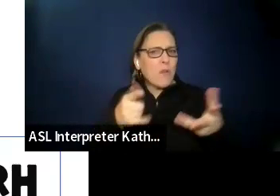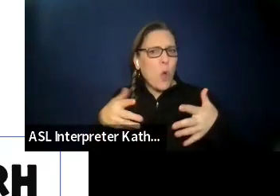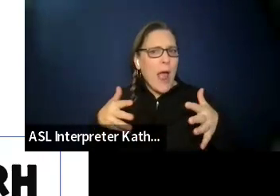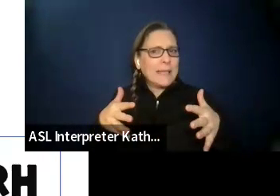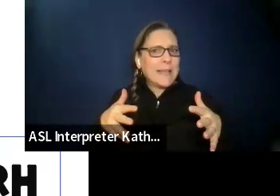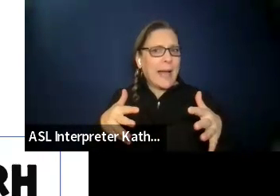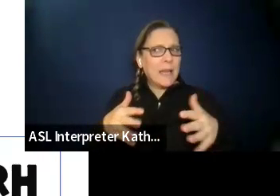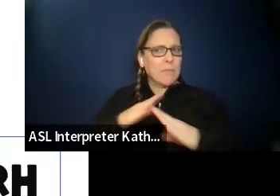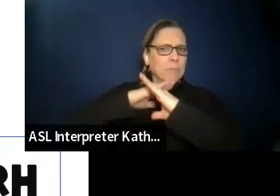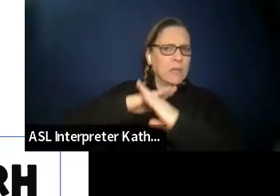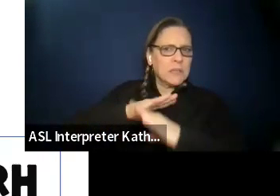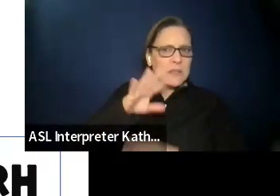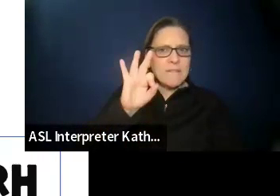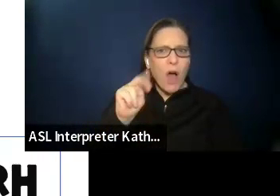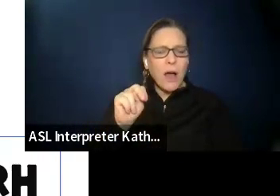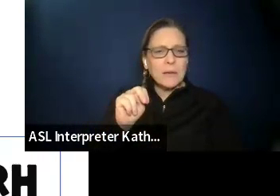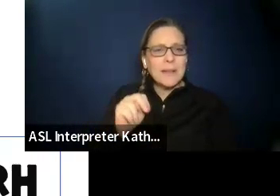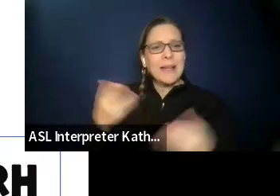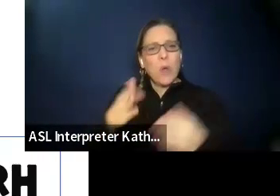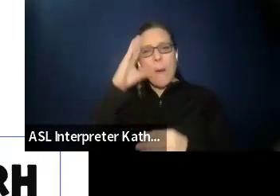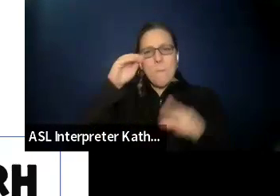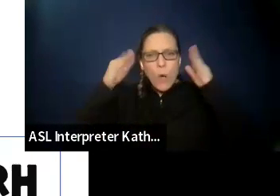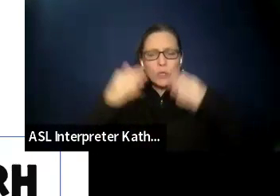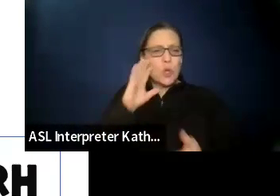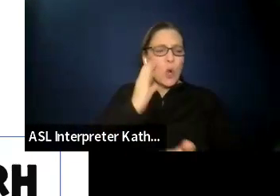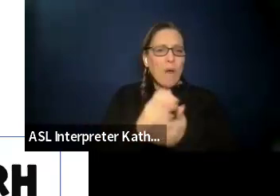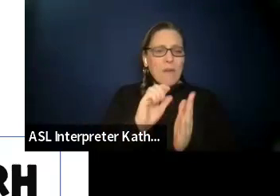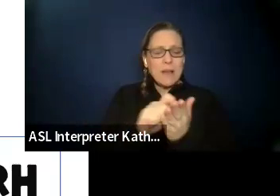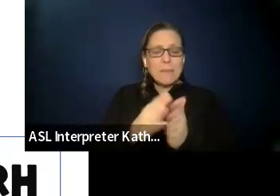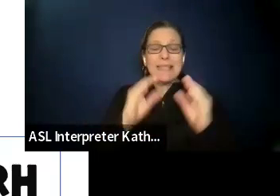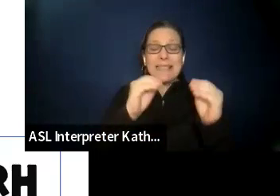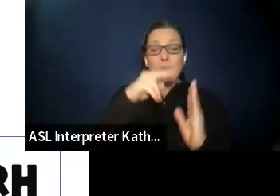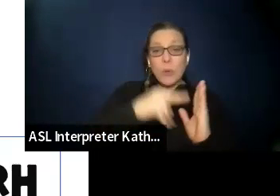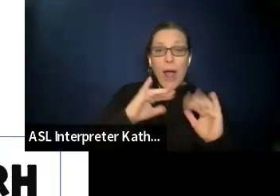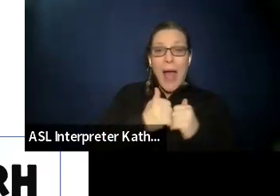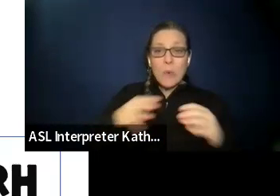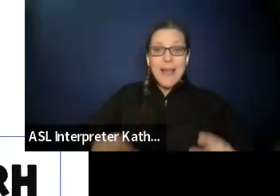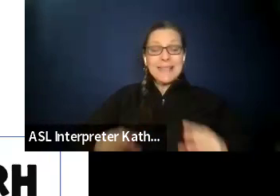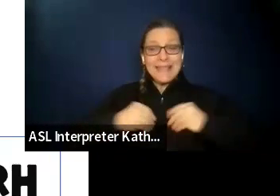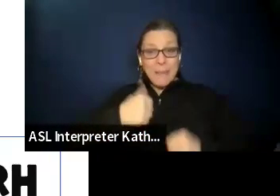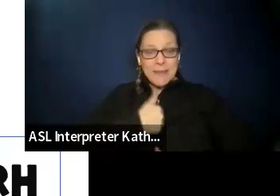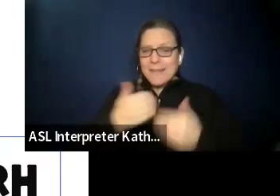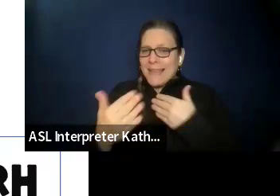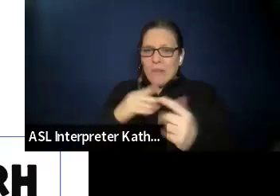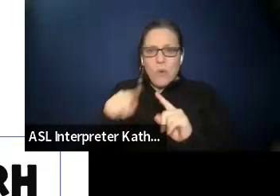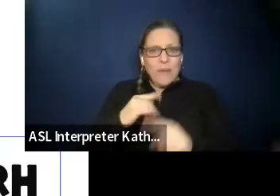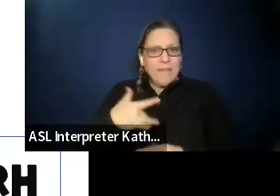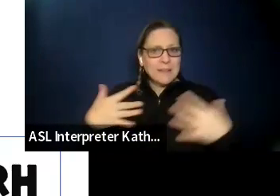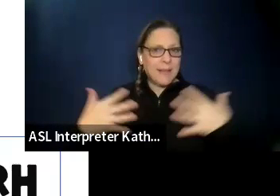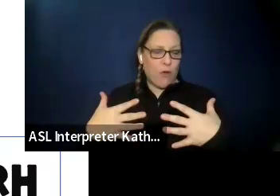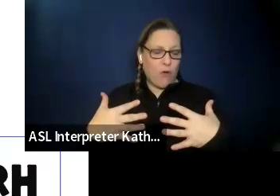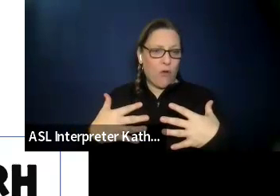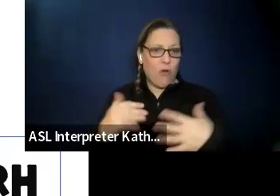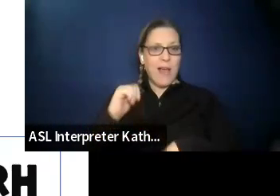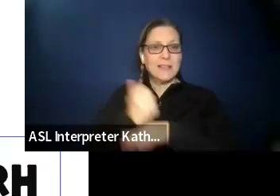the way of all the fun? Introducing a boy-centric graphic novel that teaches readers how to accept themselves even when they're feeling scared, set